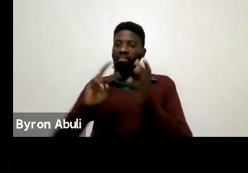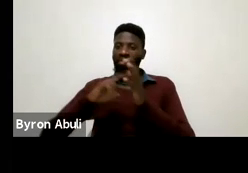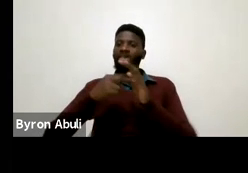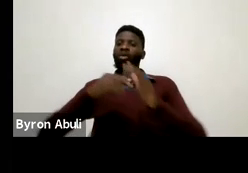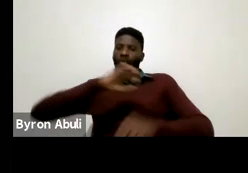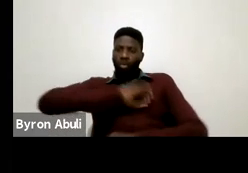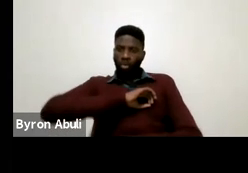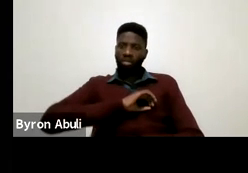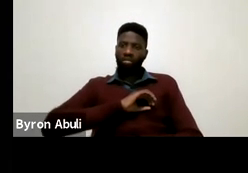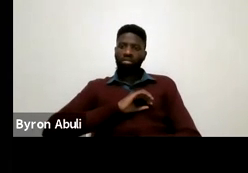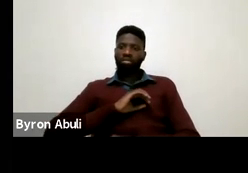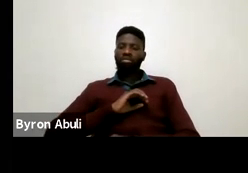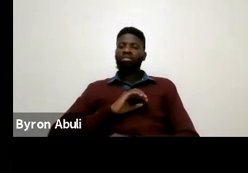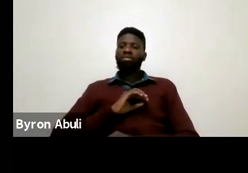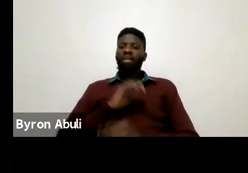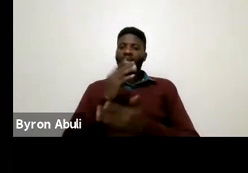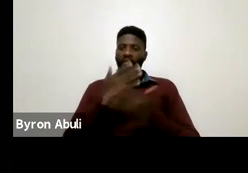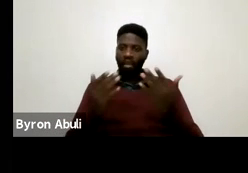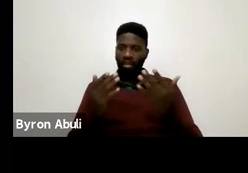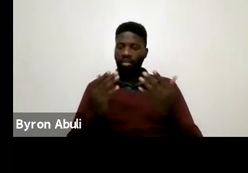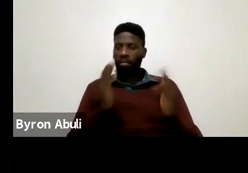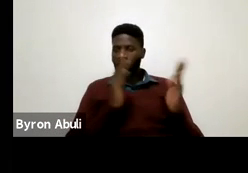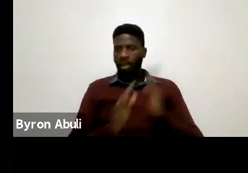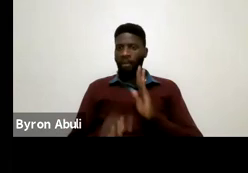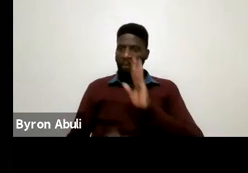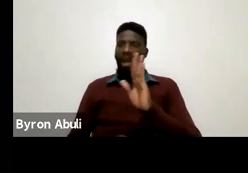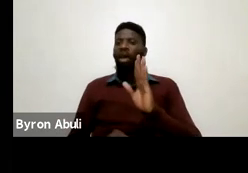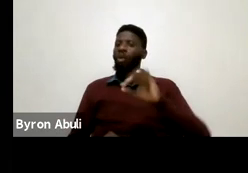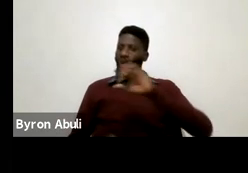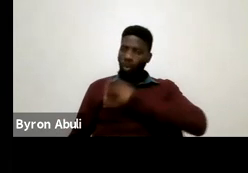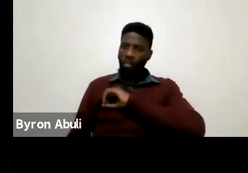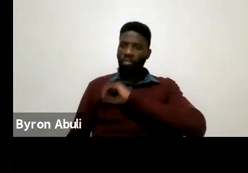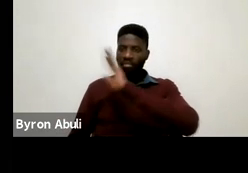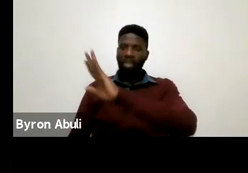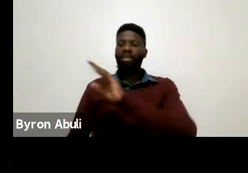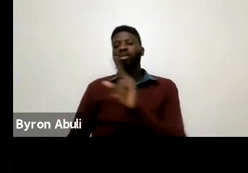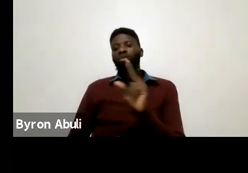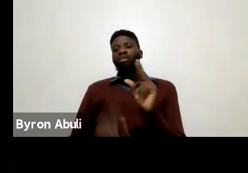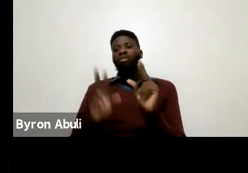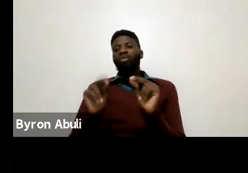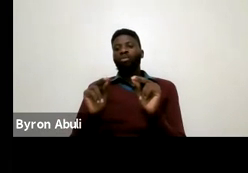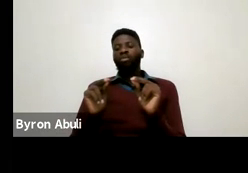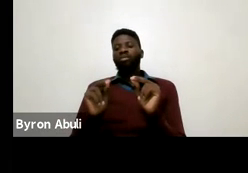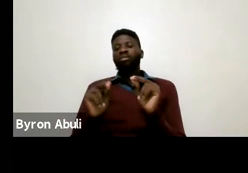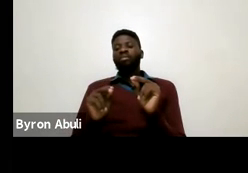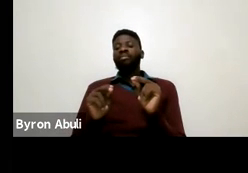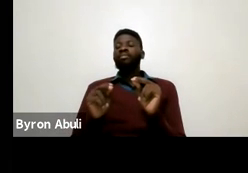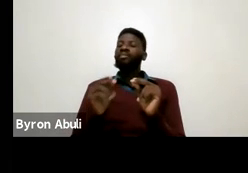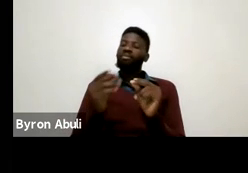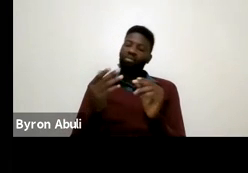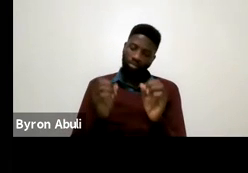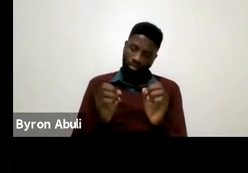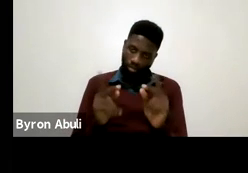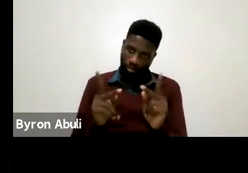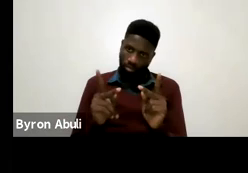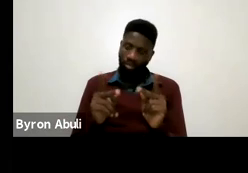the goal that you want to start, the plan that you're having for them, but the sole owner, the thing that, okay, you